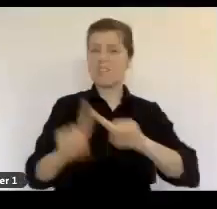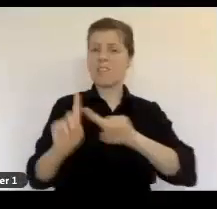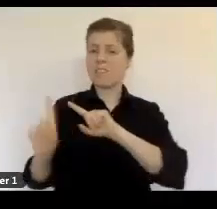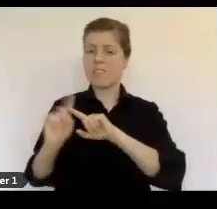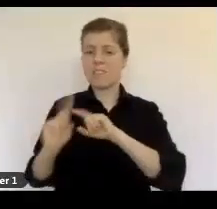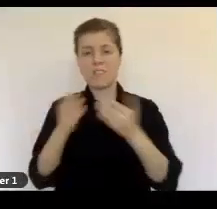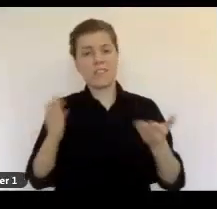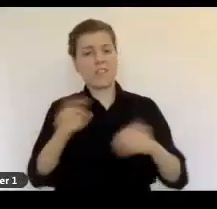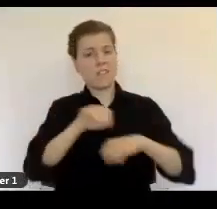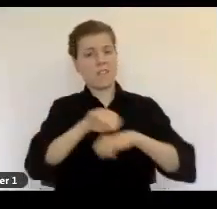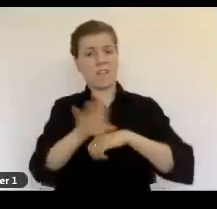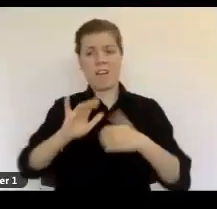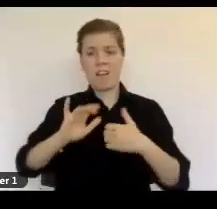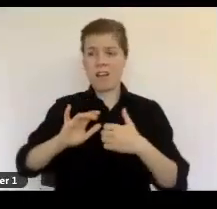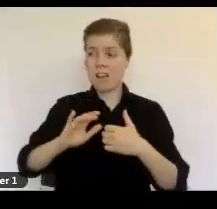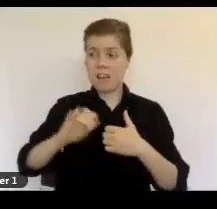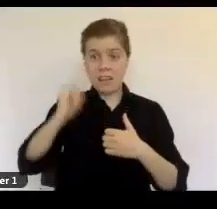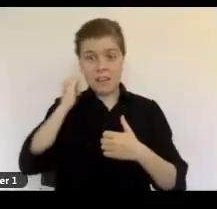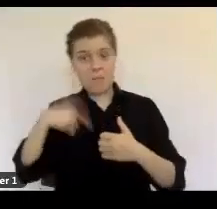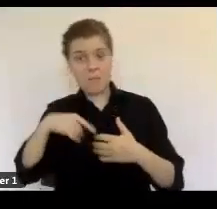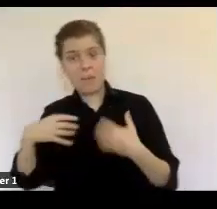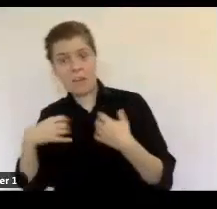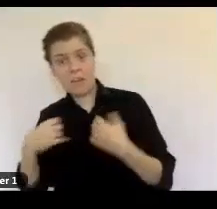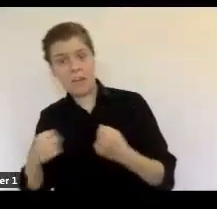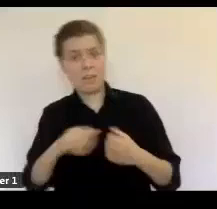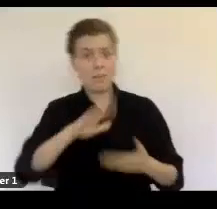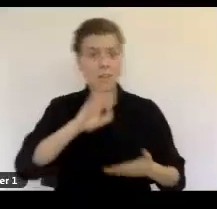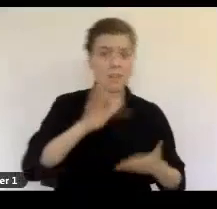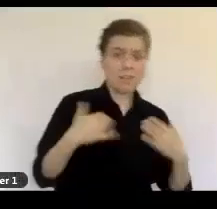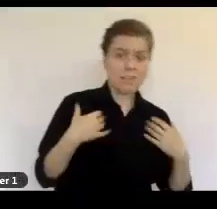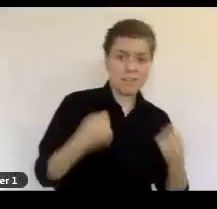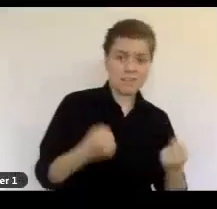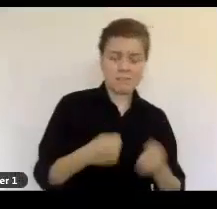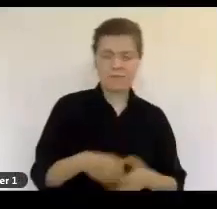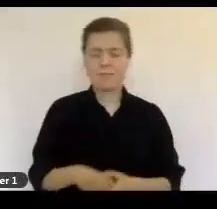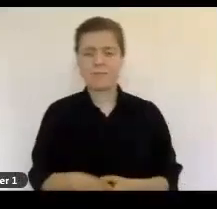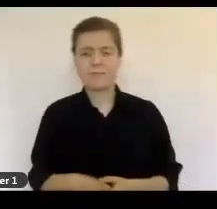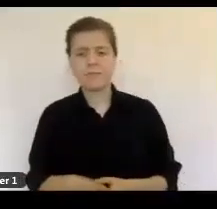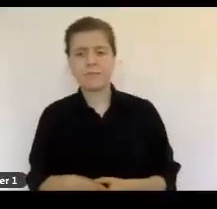ensure that Canadians are able to